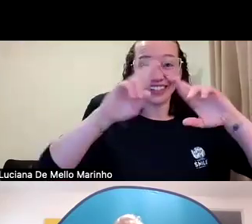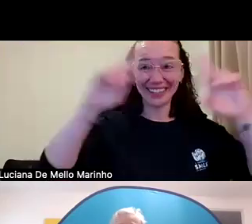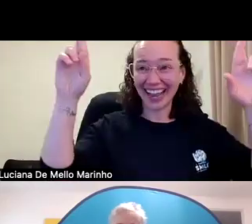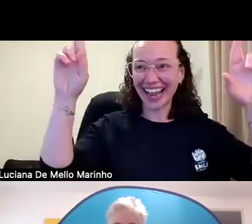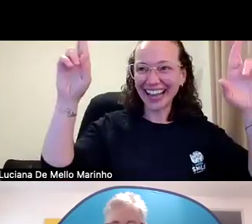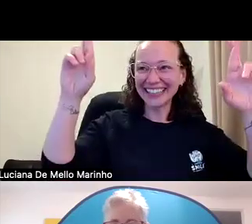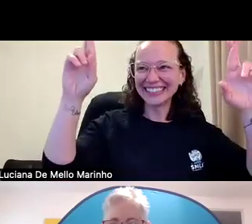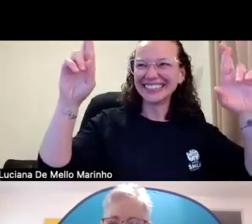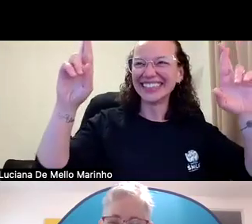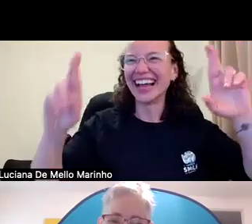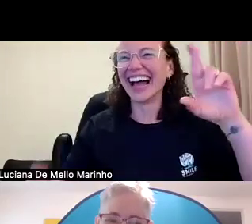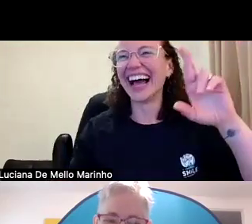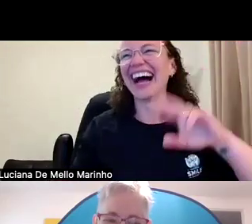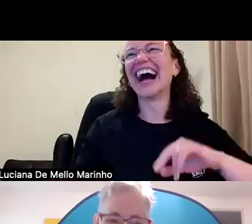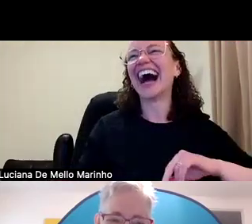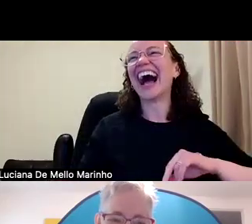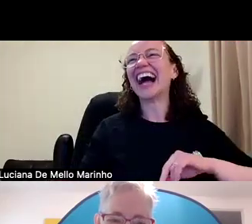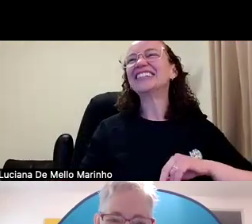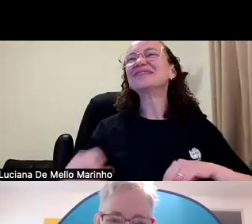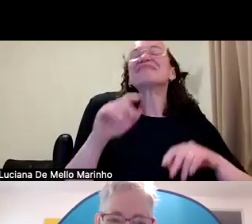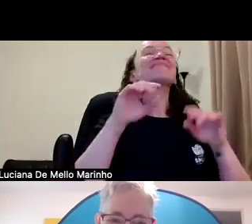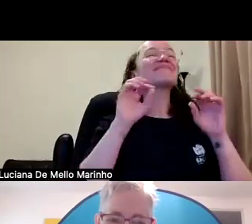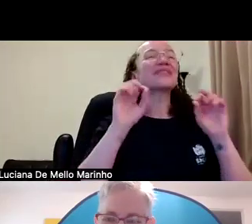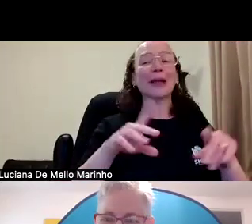practice. Ready?